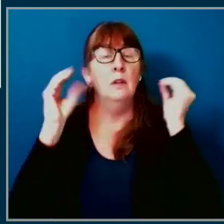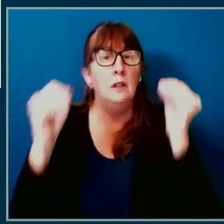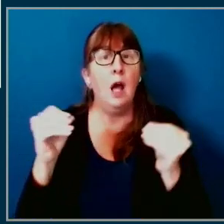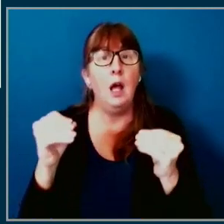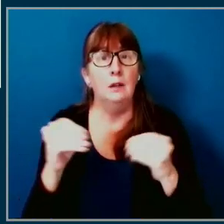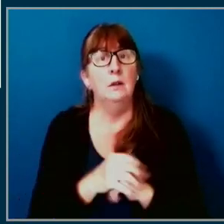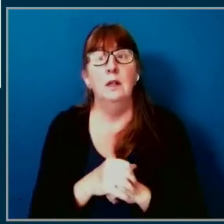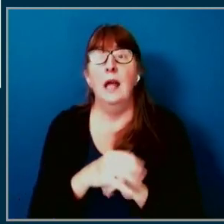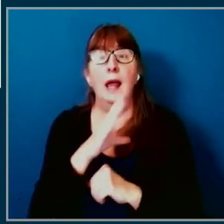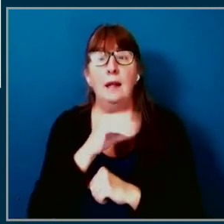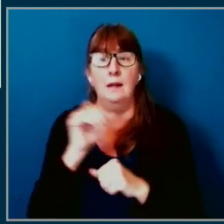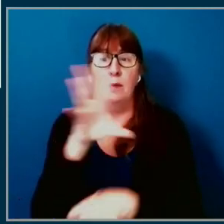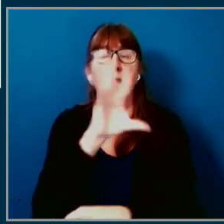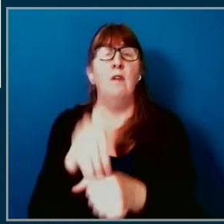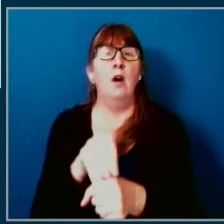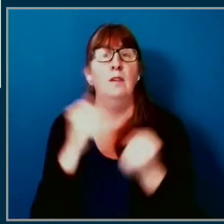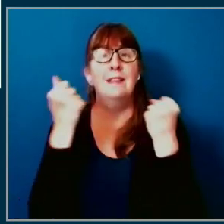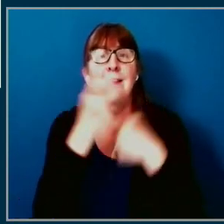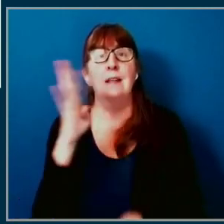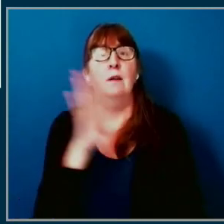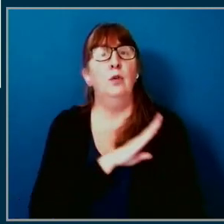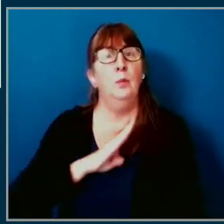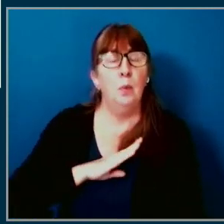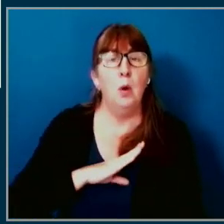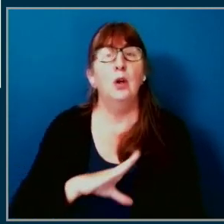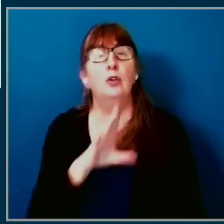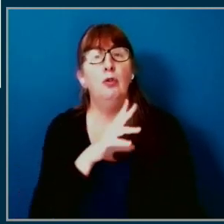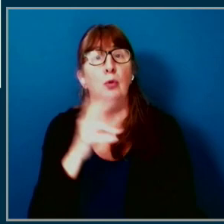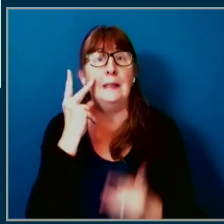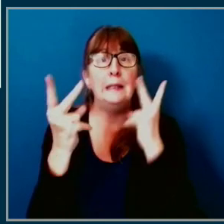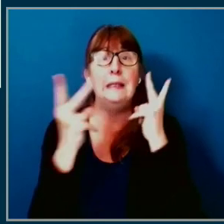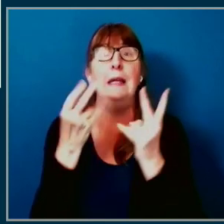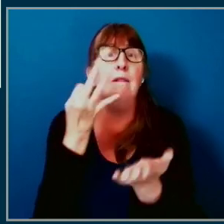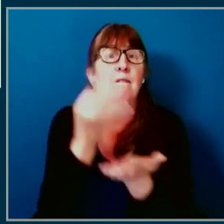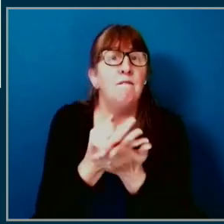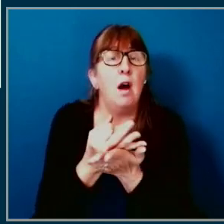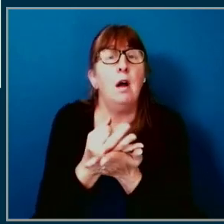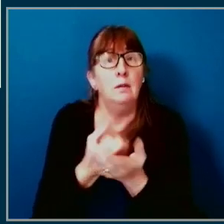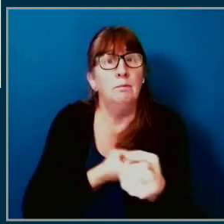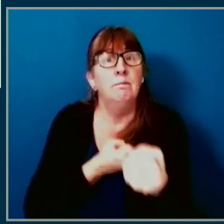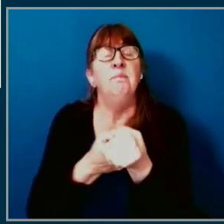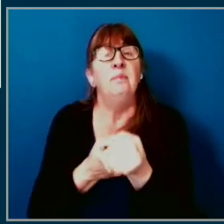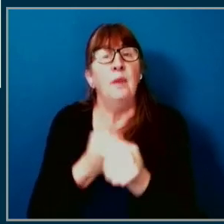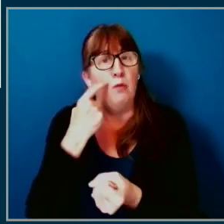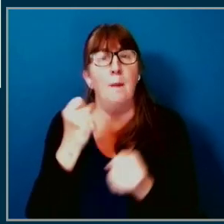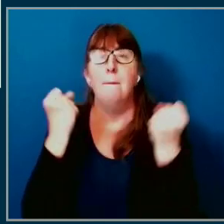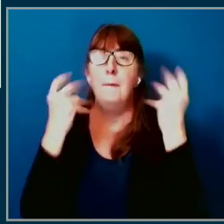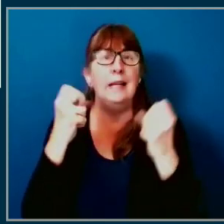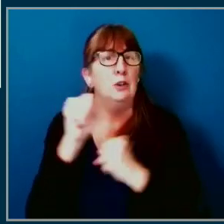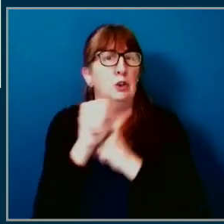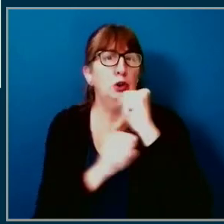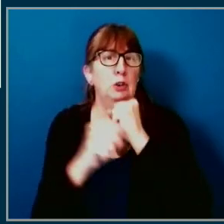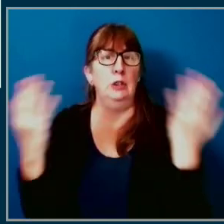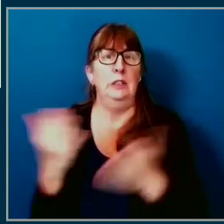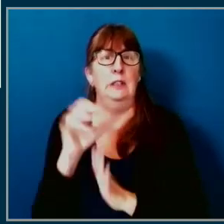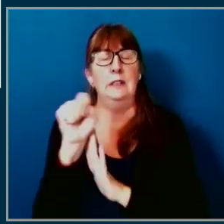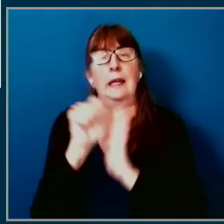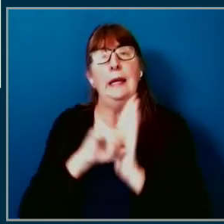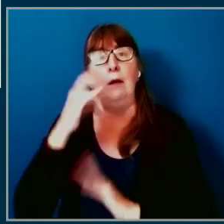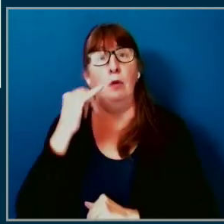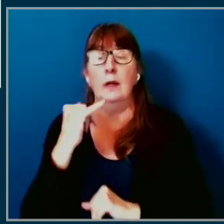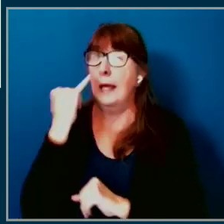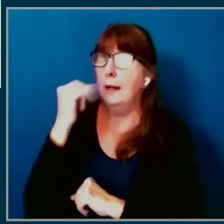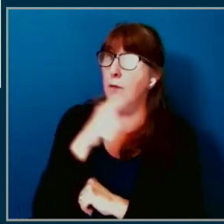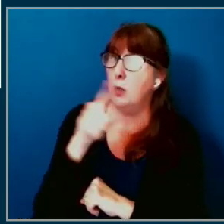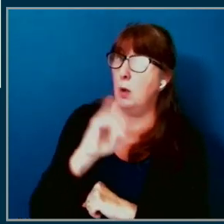boards that oversees and fund major infrastructure improvements here in the state of California. And if you are like myself, a